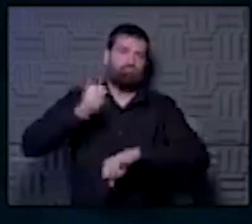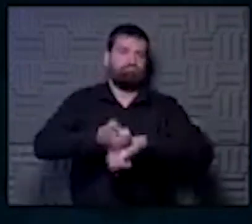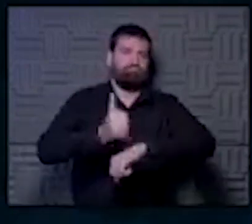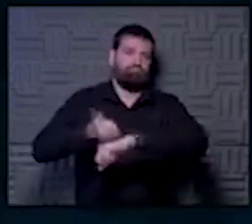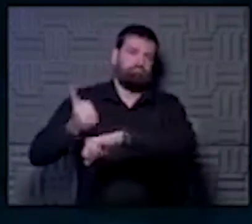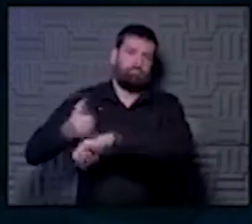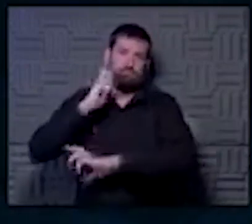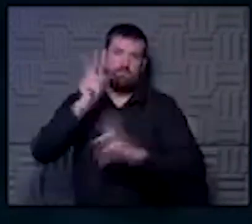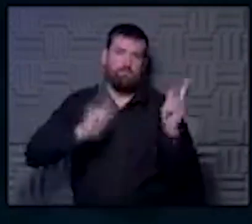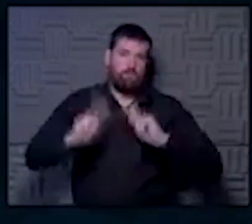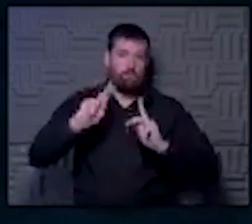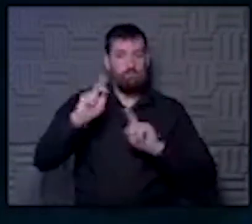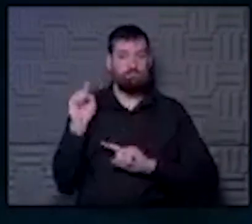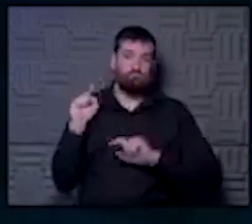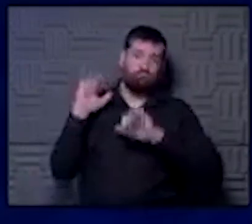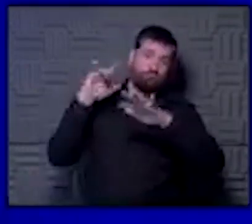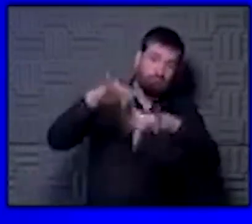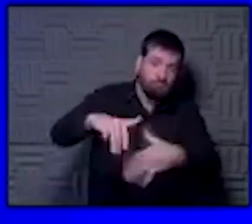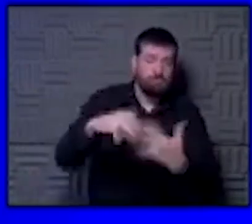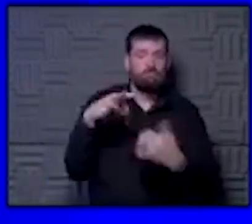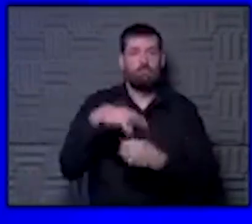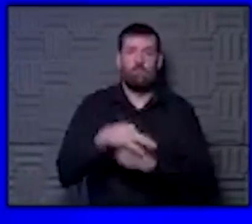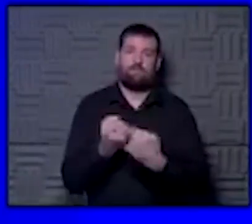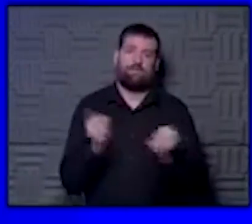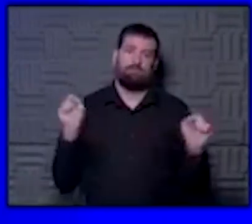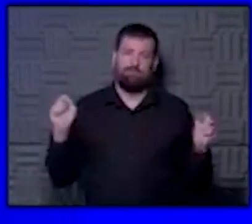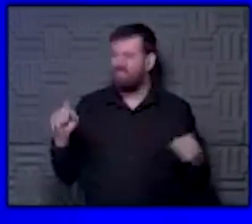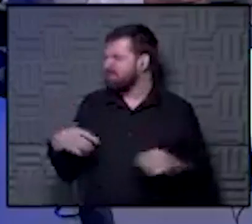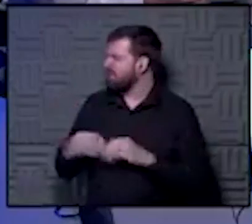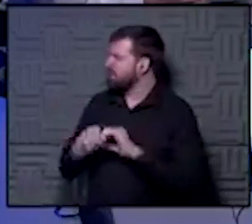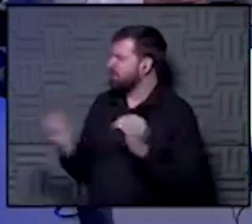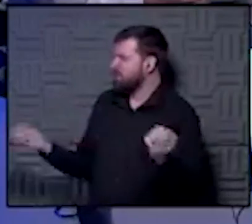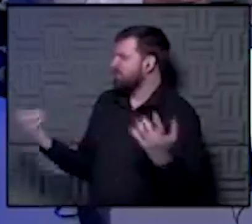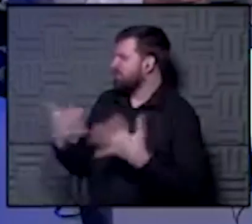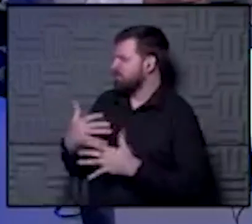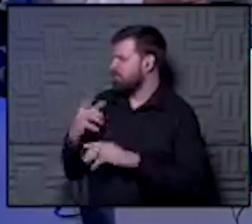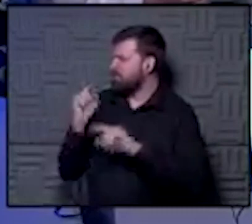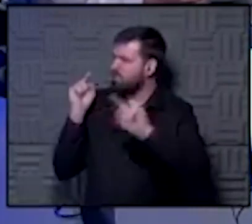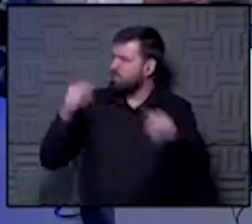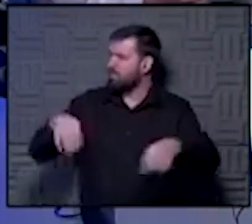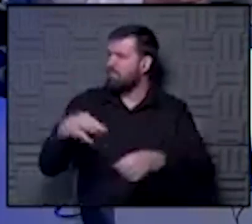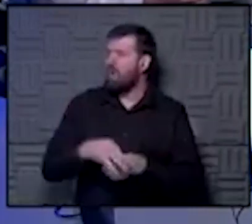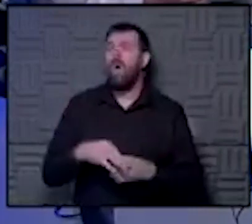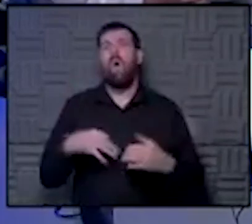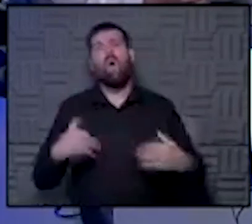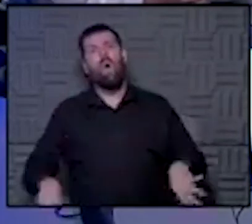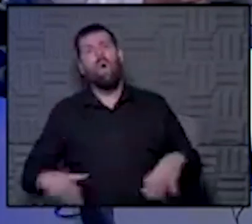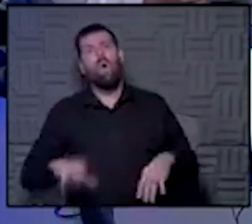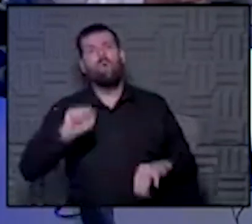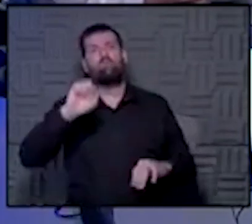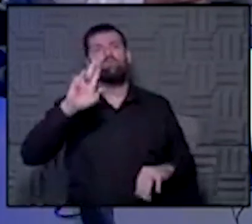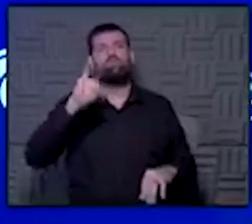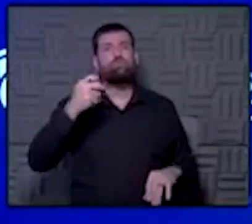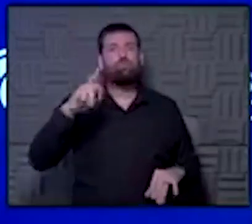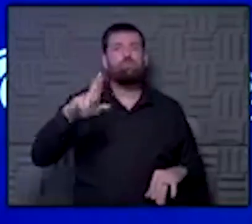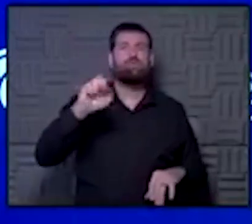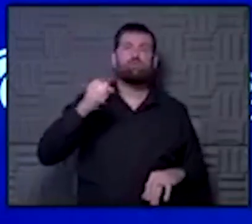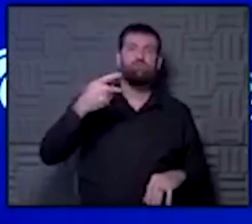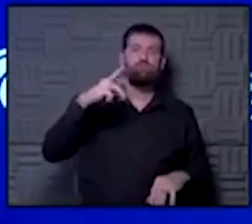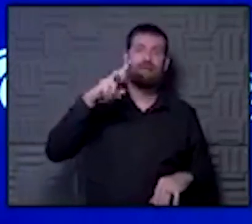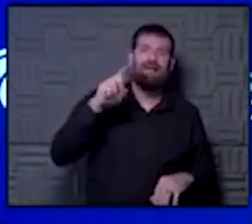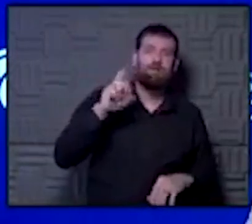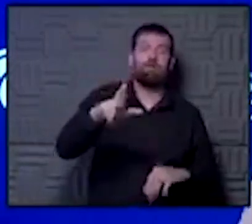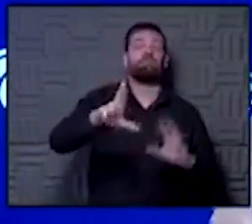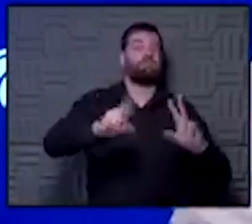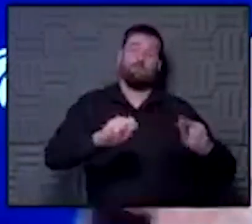people to be able to get out and vote and do it safely. Yeah, I have no fear about people going to the polls. And there's this, let's be a super spreader. No, it's not. The bars, that's a